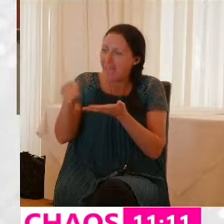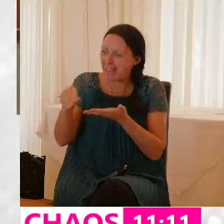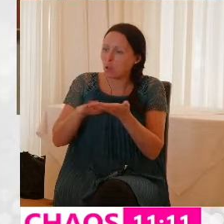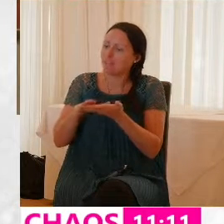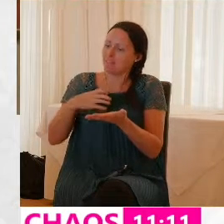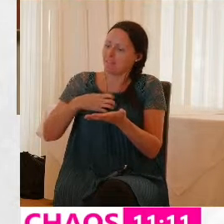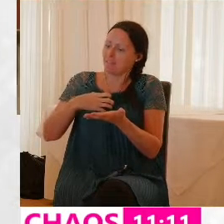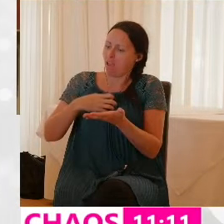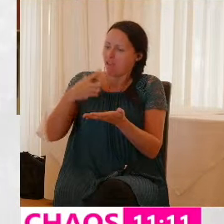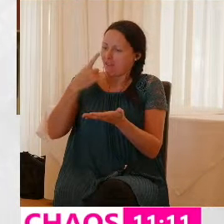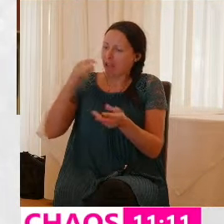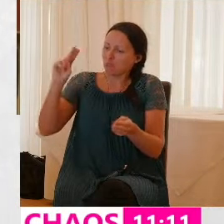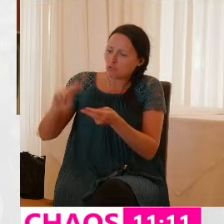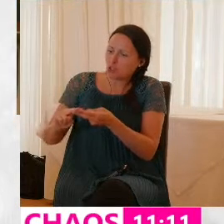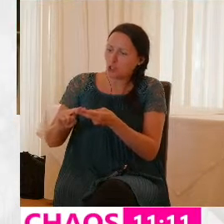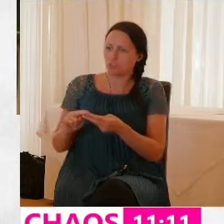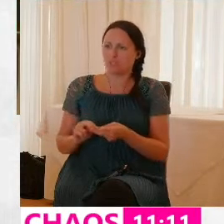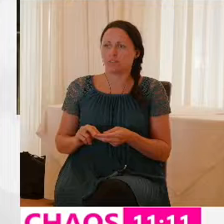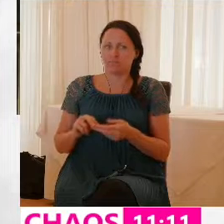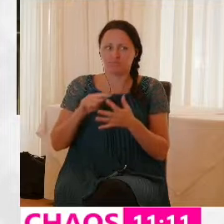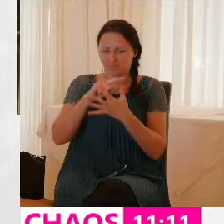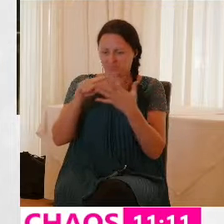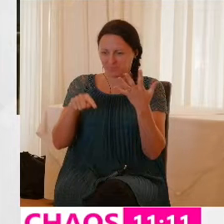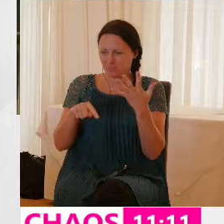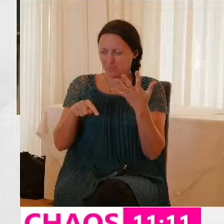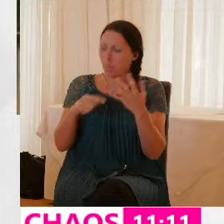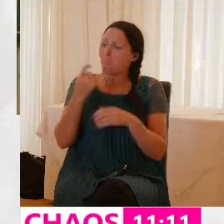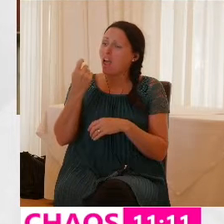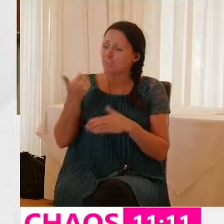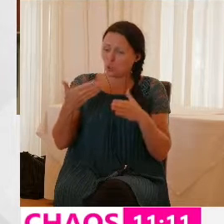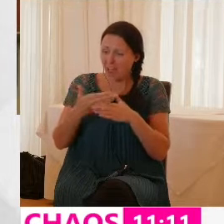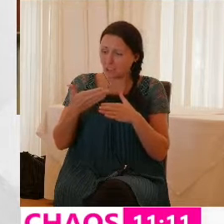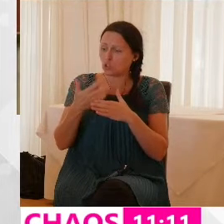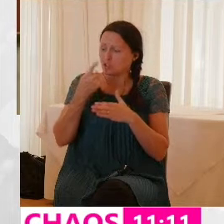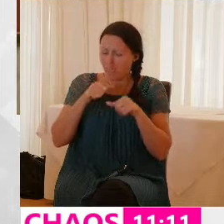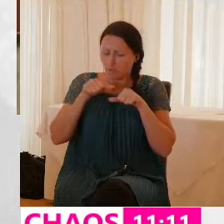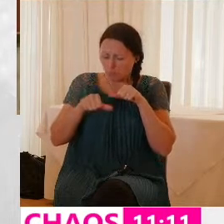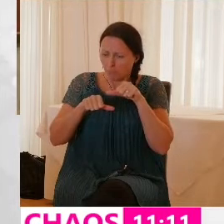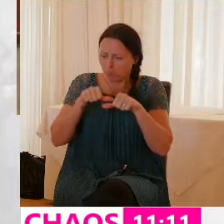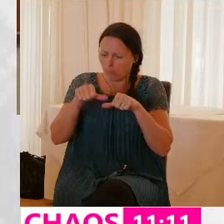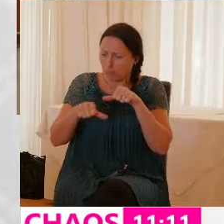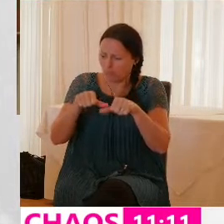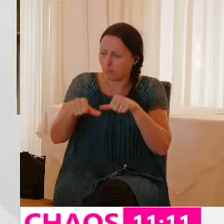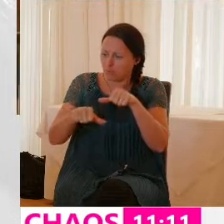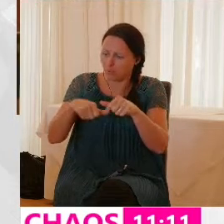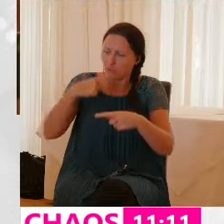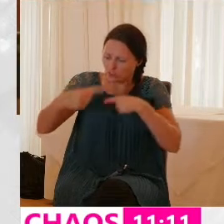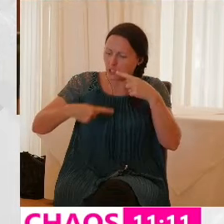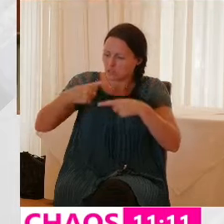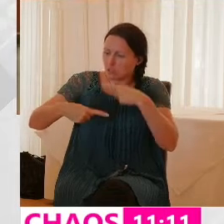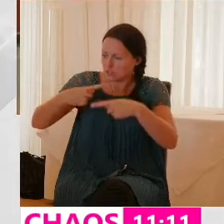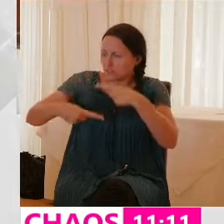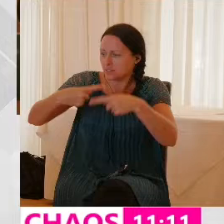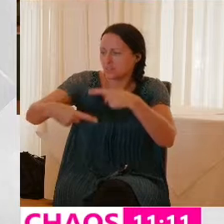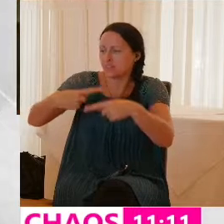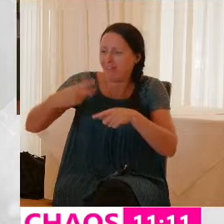the circle, like a couple of actions, practices leading to one another, and finally closing the